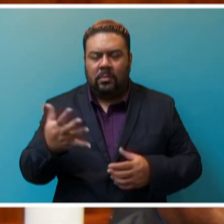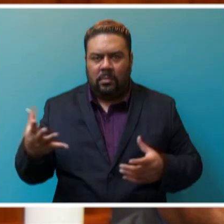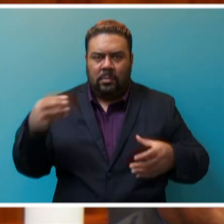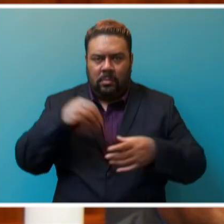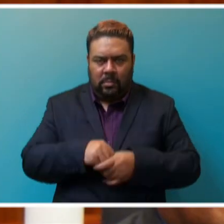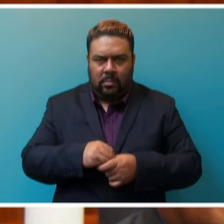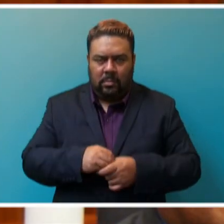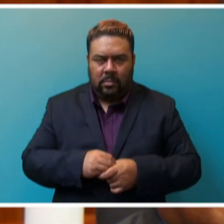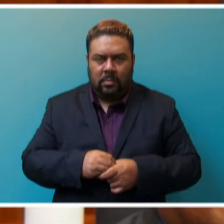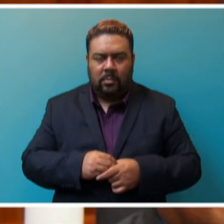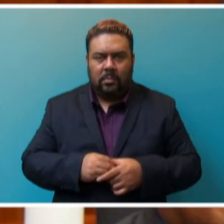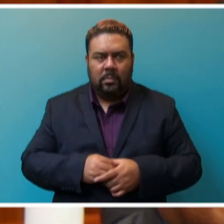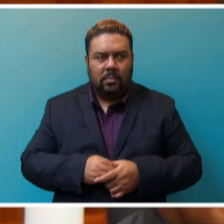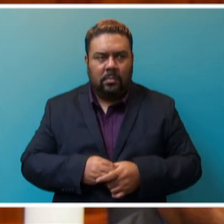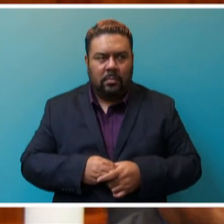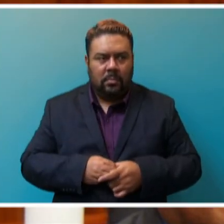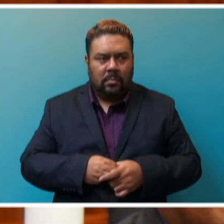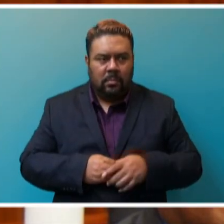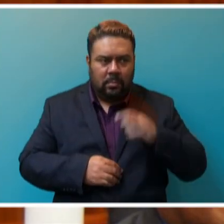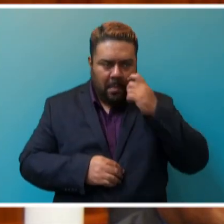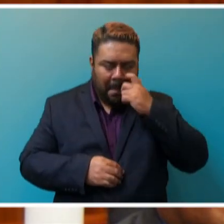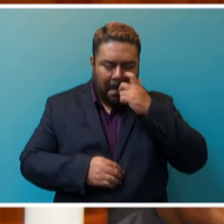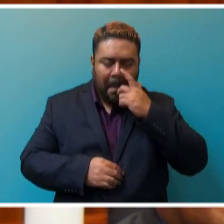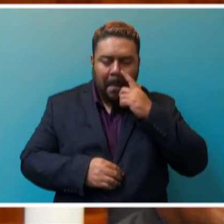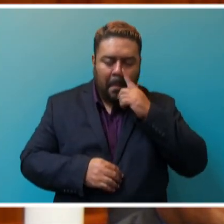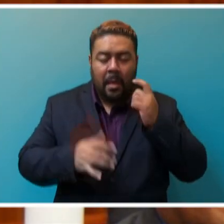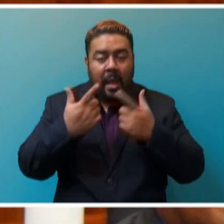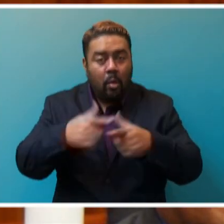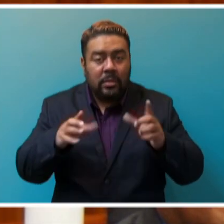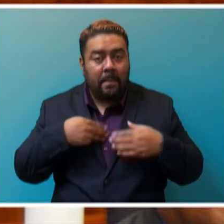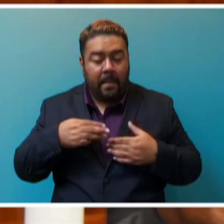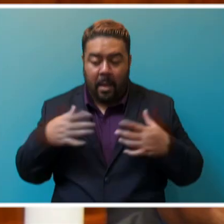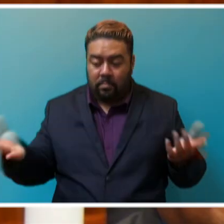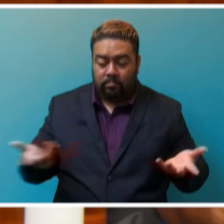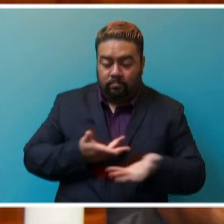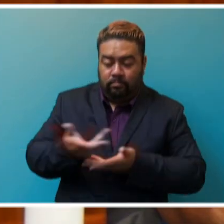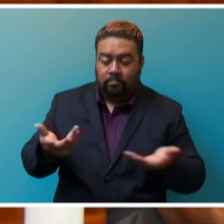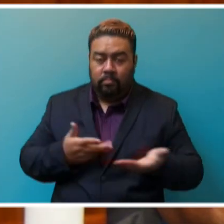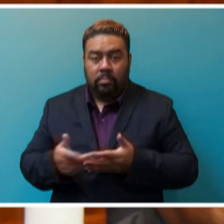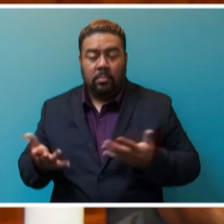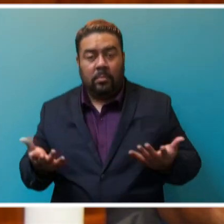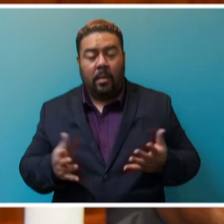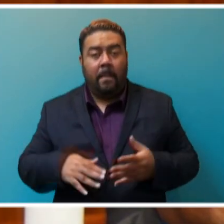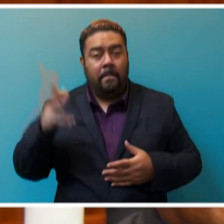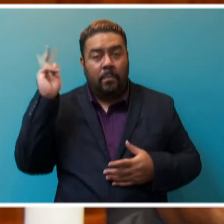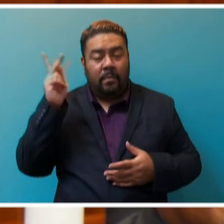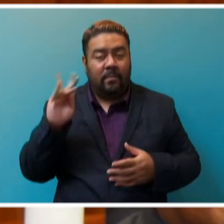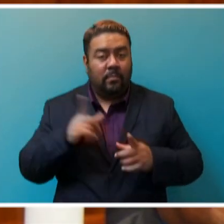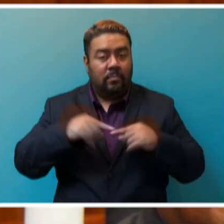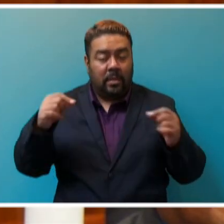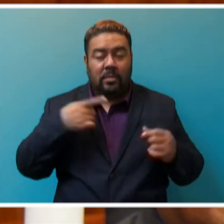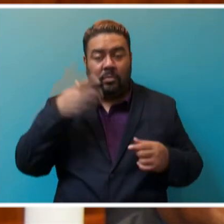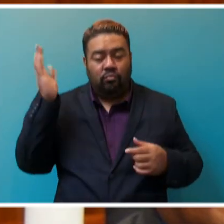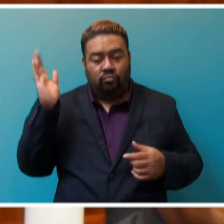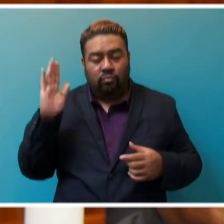the fellow council member, Professor Yasuri Matsumoto, the Science and Technology Advisor for